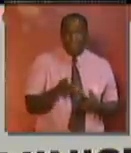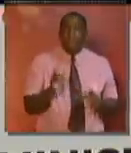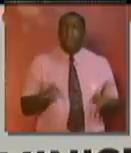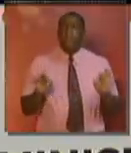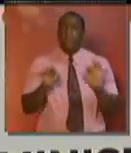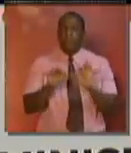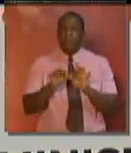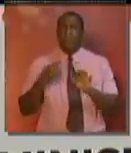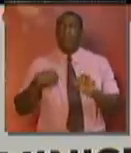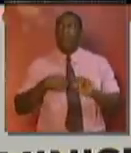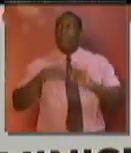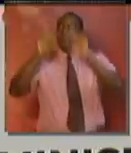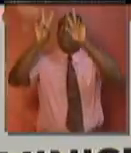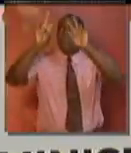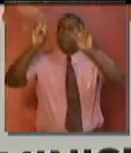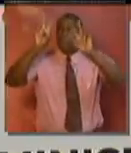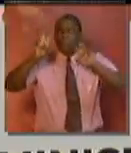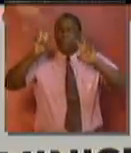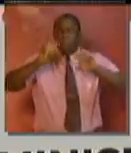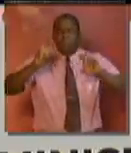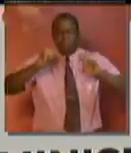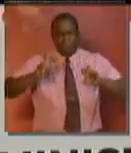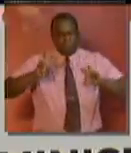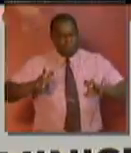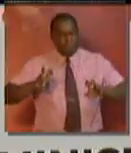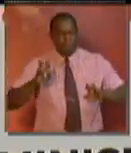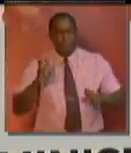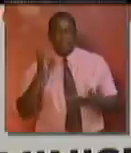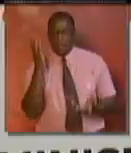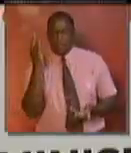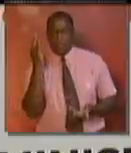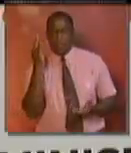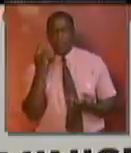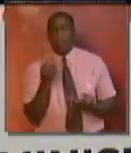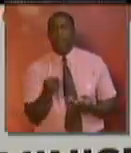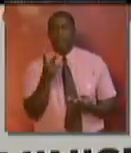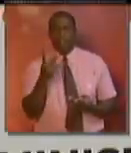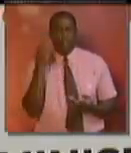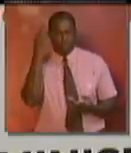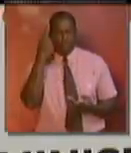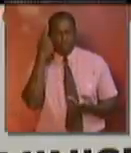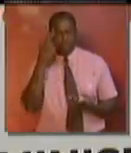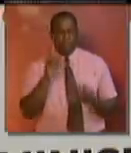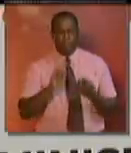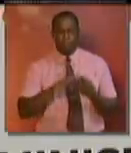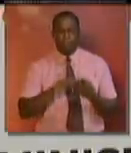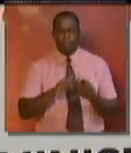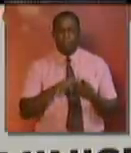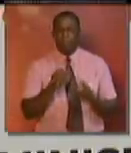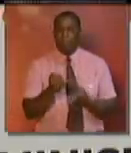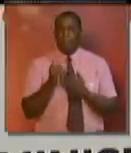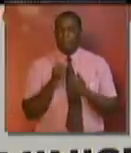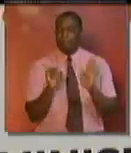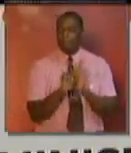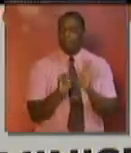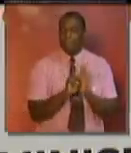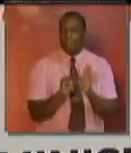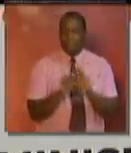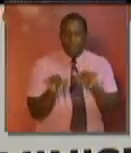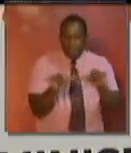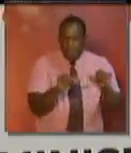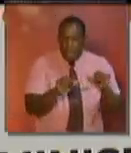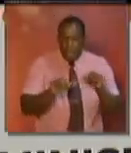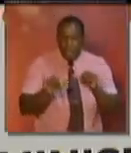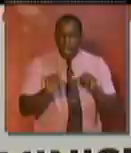being sought is being sought for two reasons. And that information helps us to identify patterns in where people may have